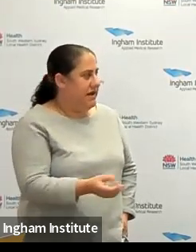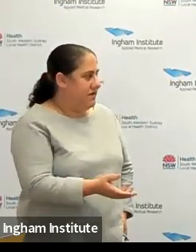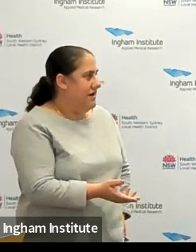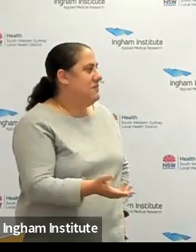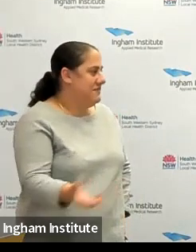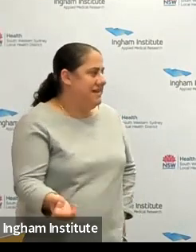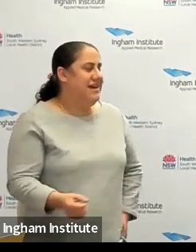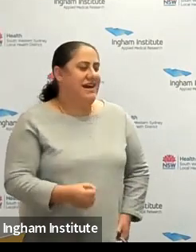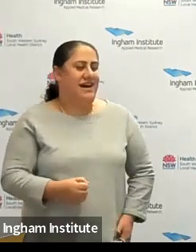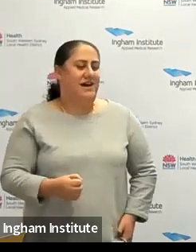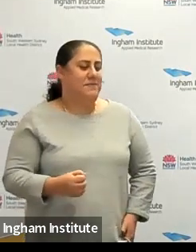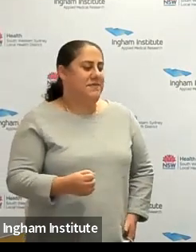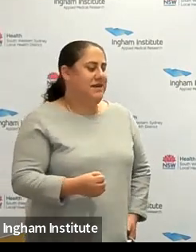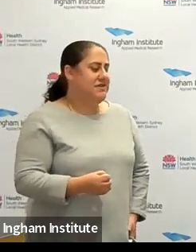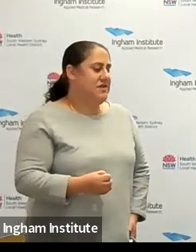a better outcome.